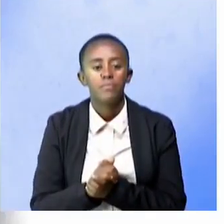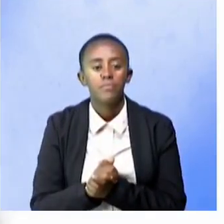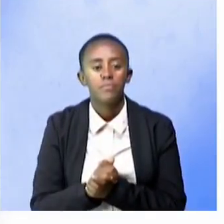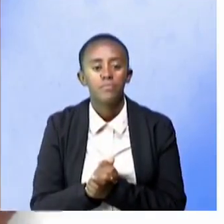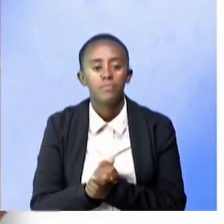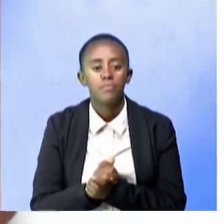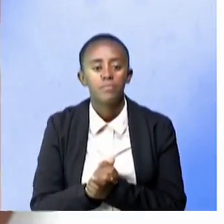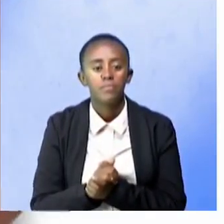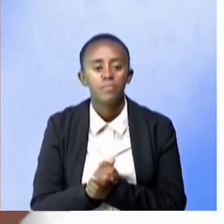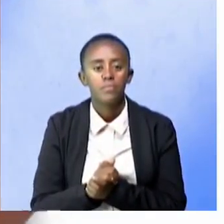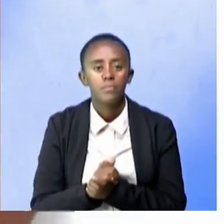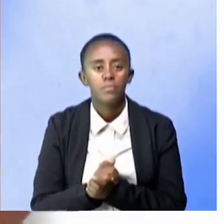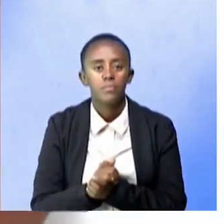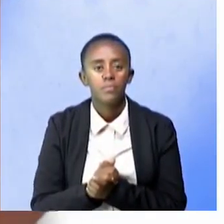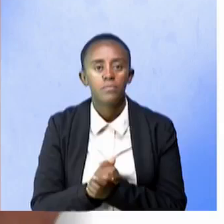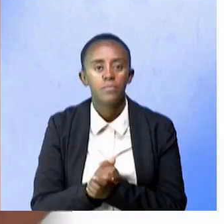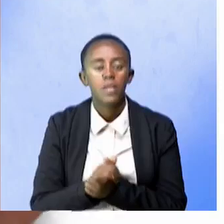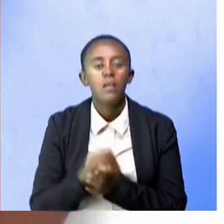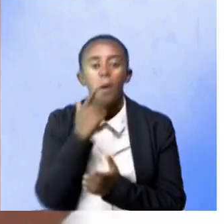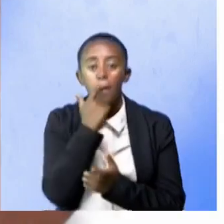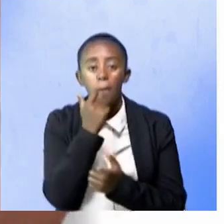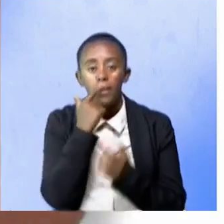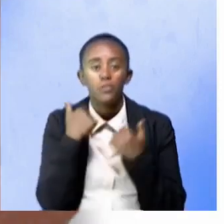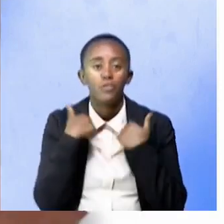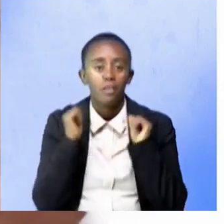Okay? White.